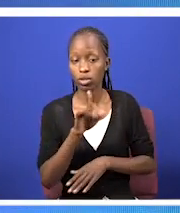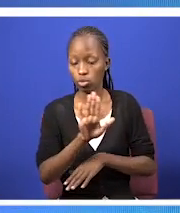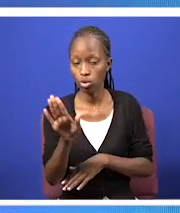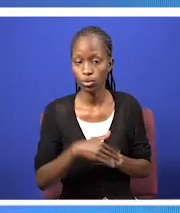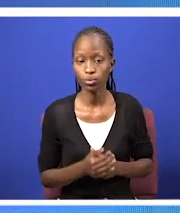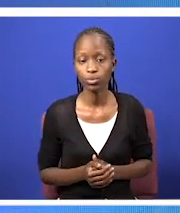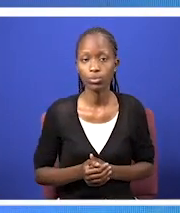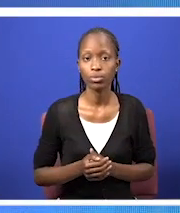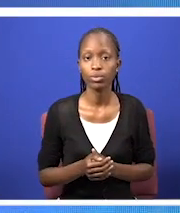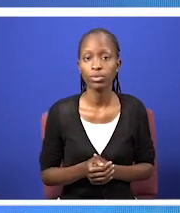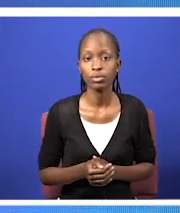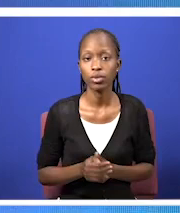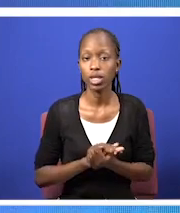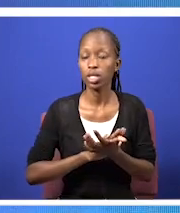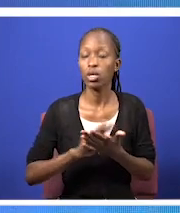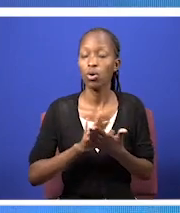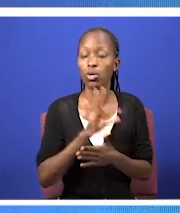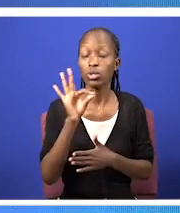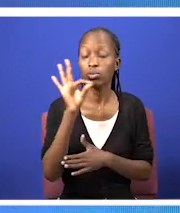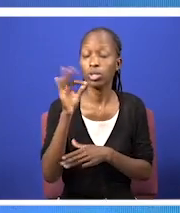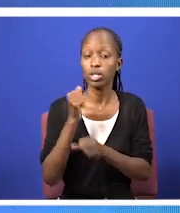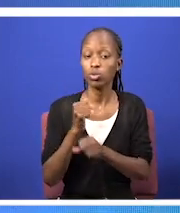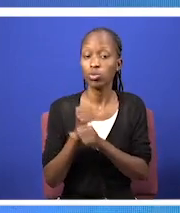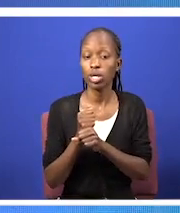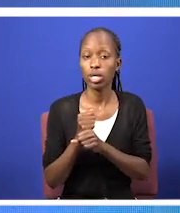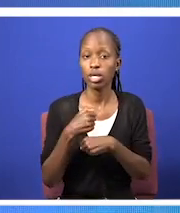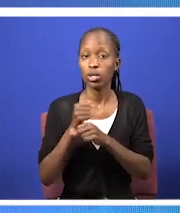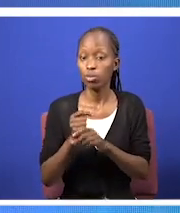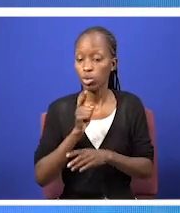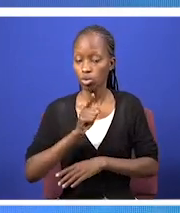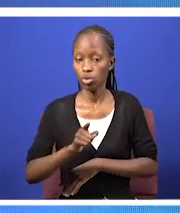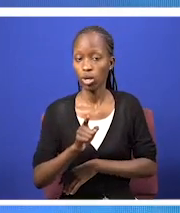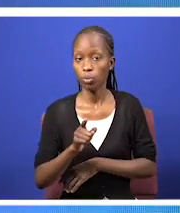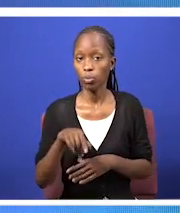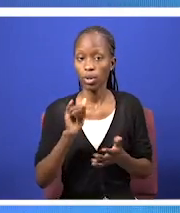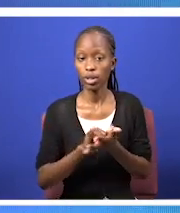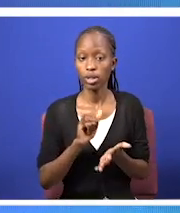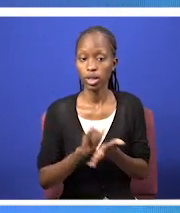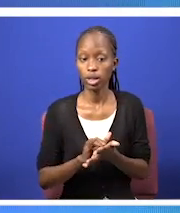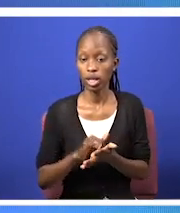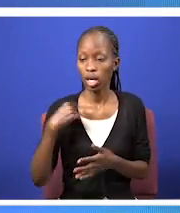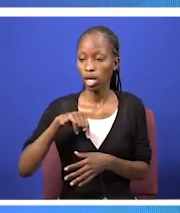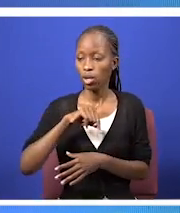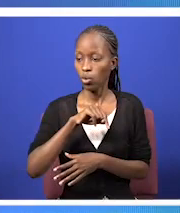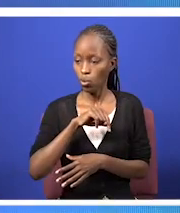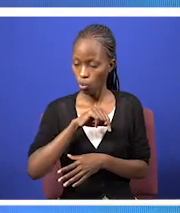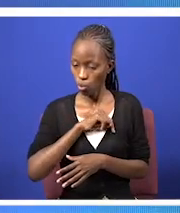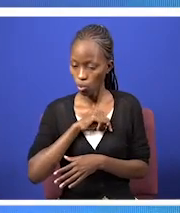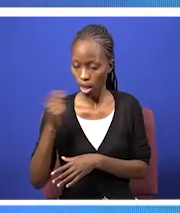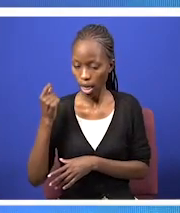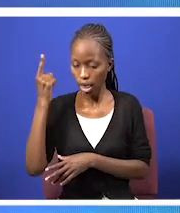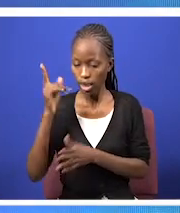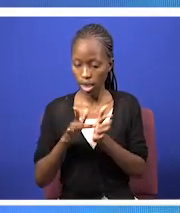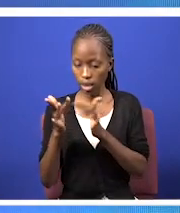said to you. It is the Holy Spirit's job to make sure that we not only understand the